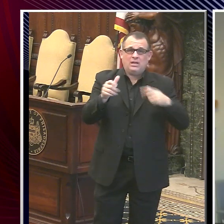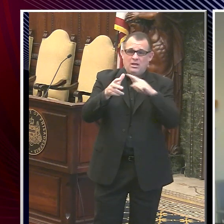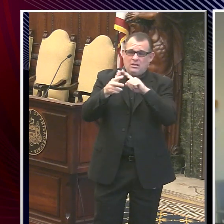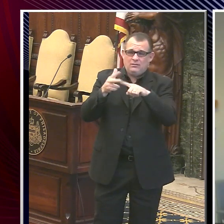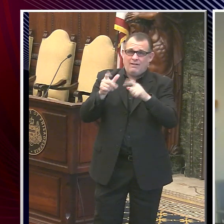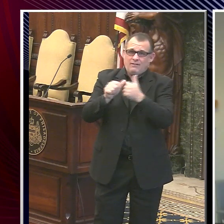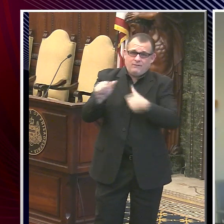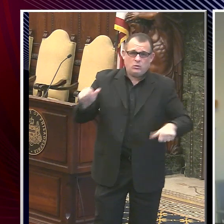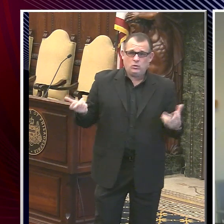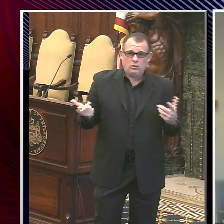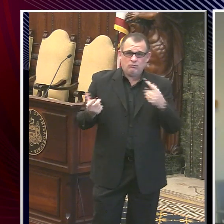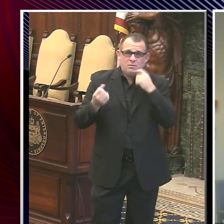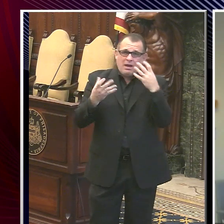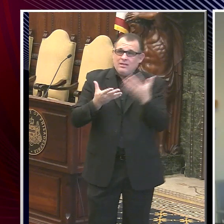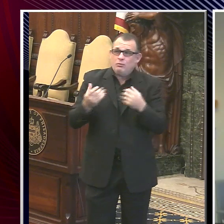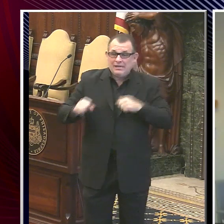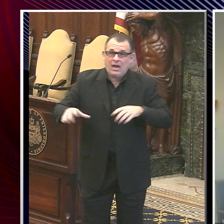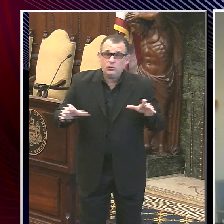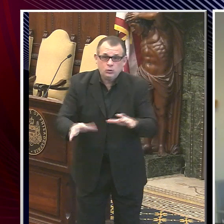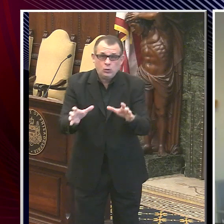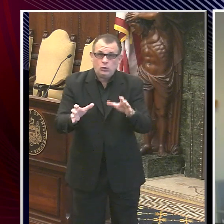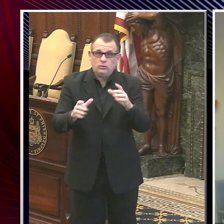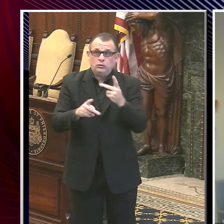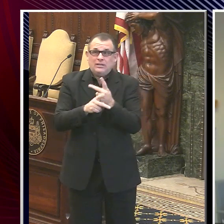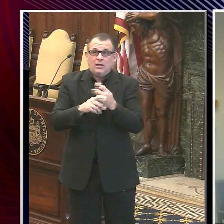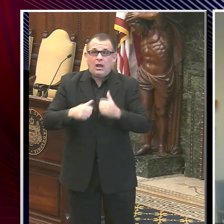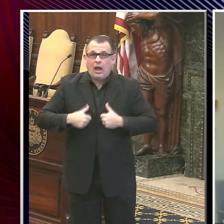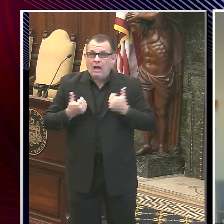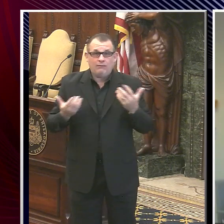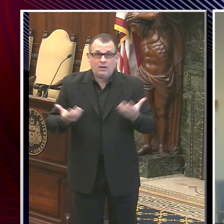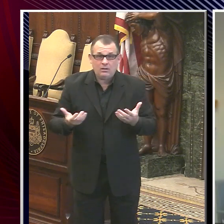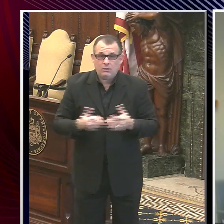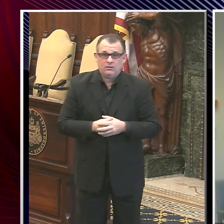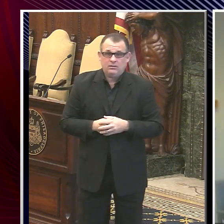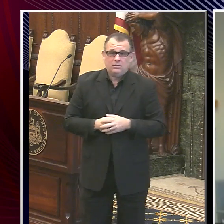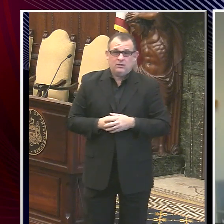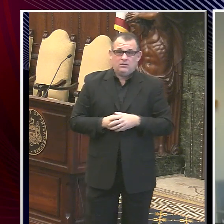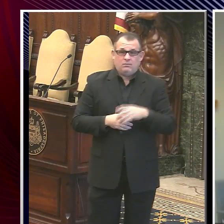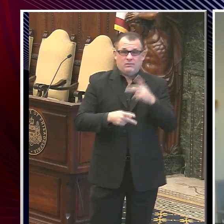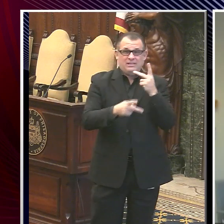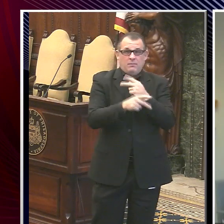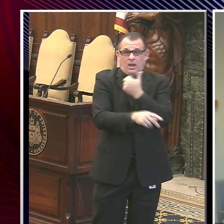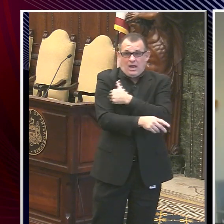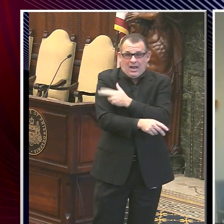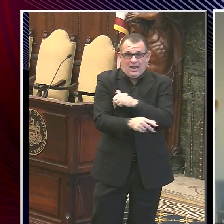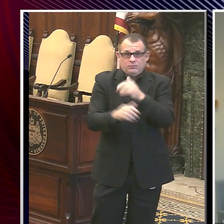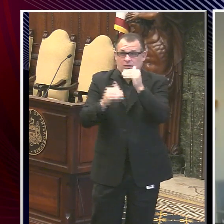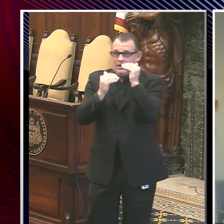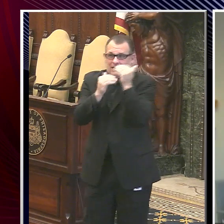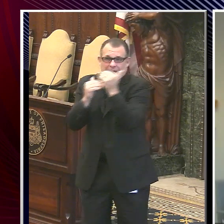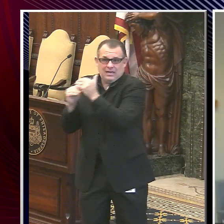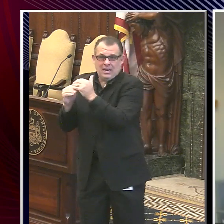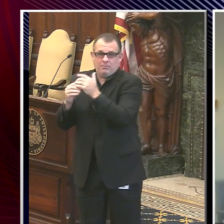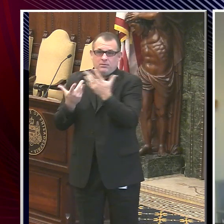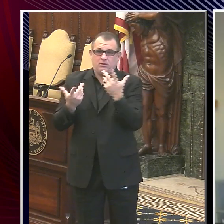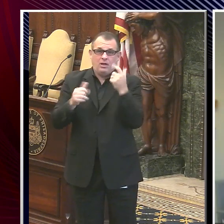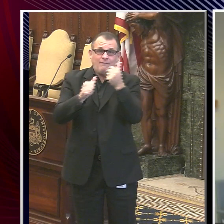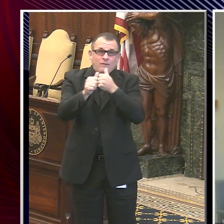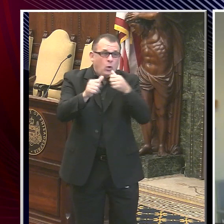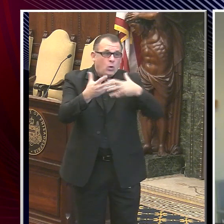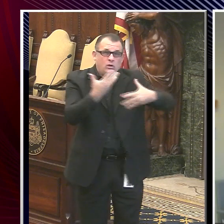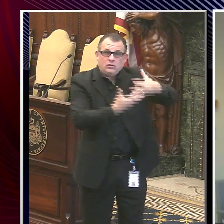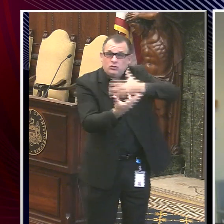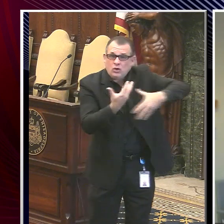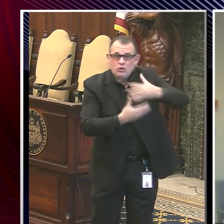now to save some of those lives and to keep our hospitals from being overrun. By keeping people away from each other as much as possible and wearing masks whenever they